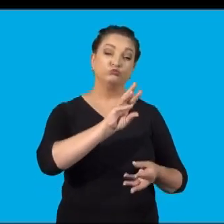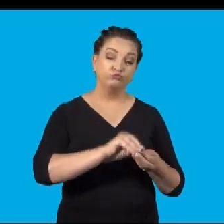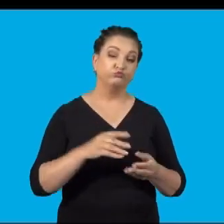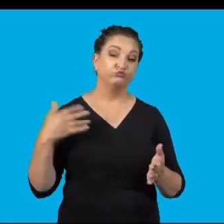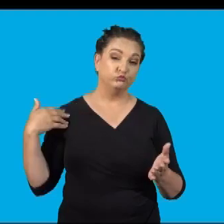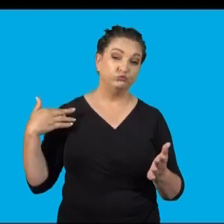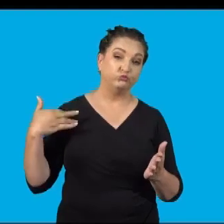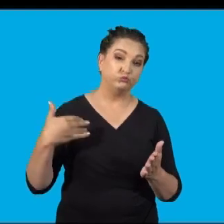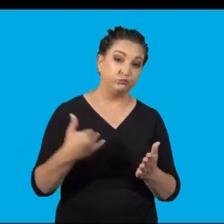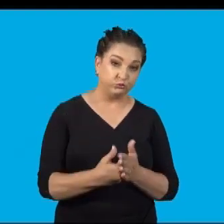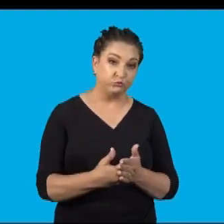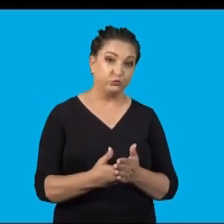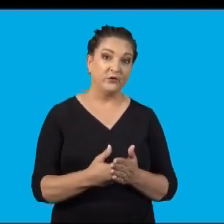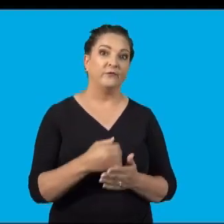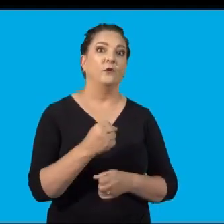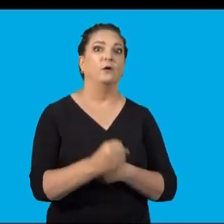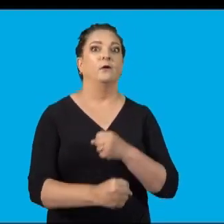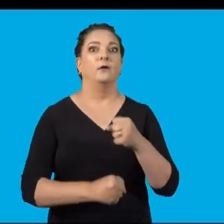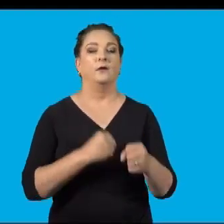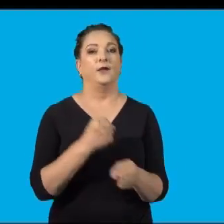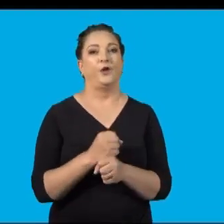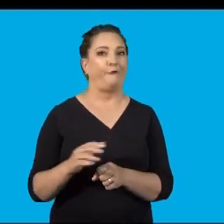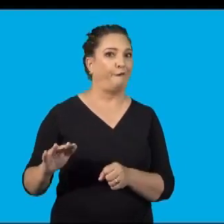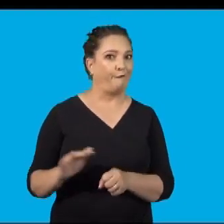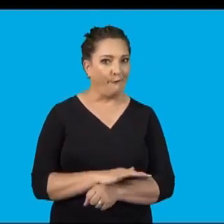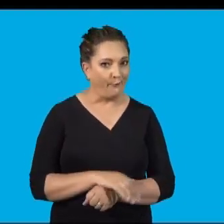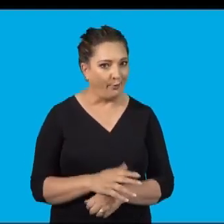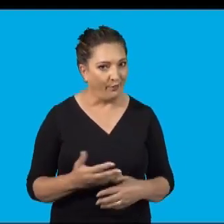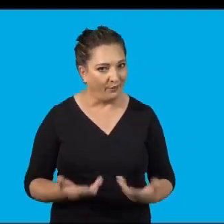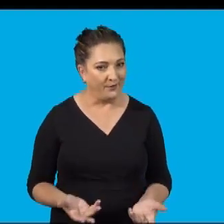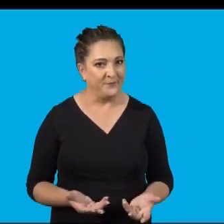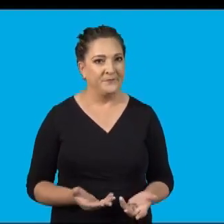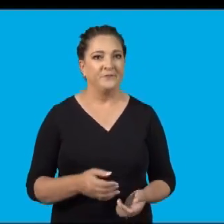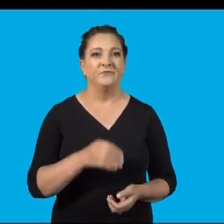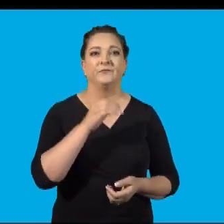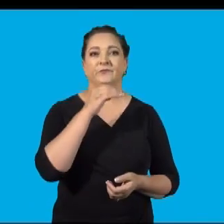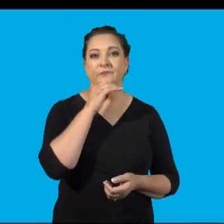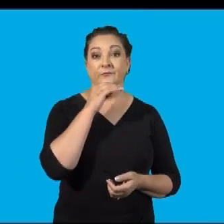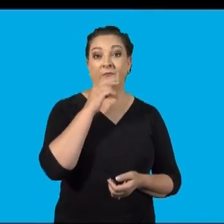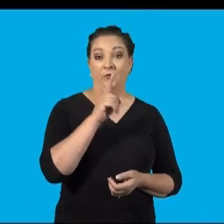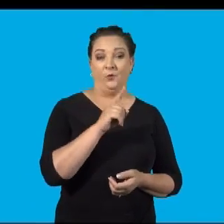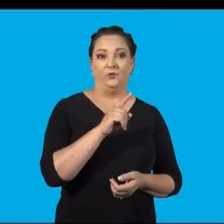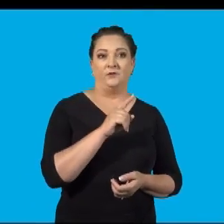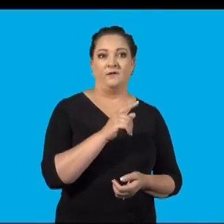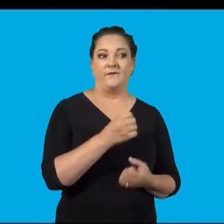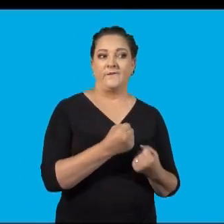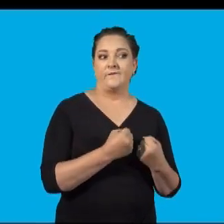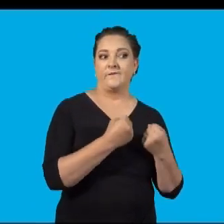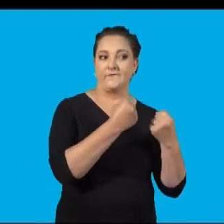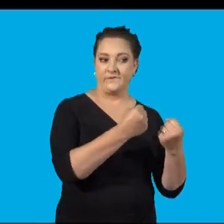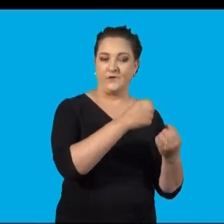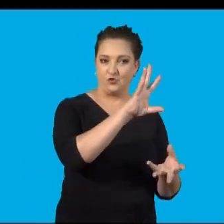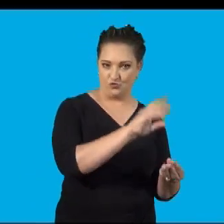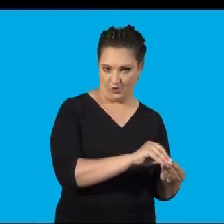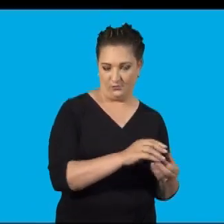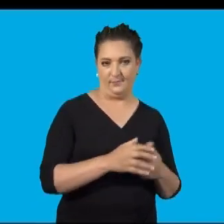total depreciation, that is for the year. In other words, we are looking at our total for